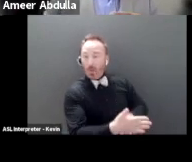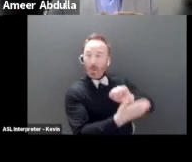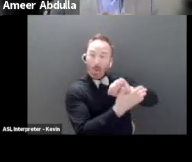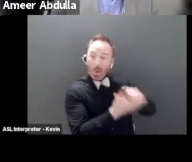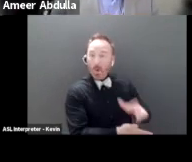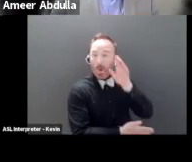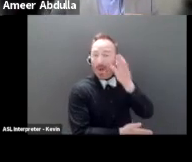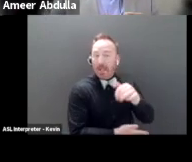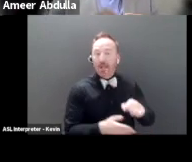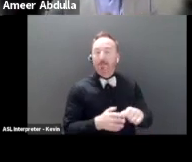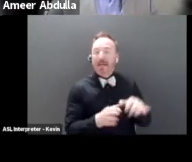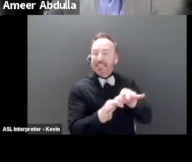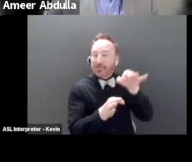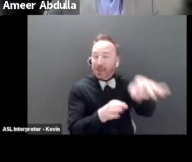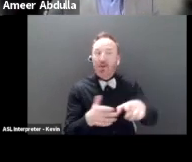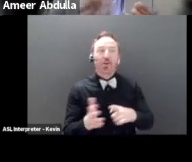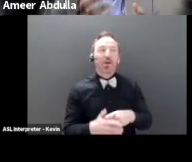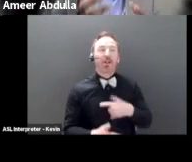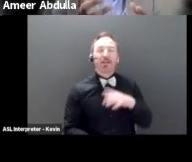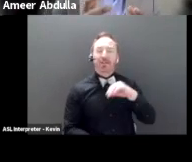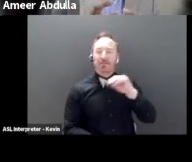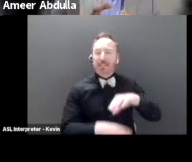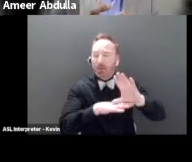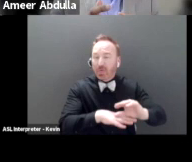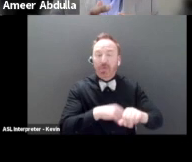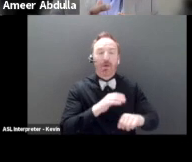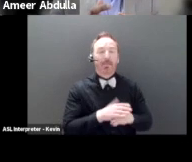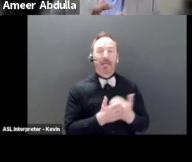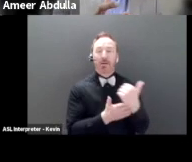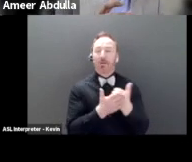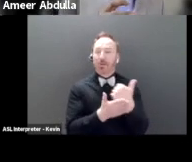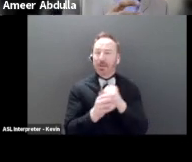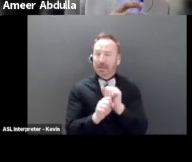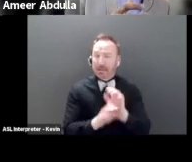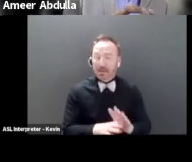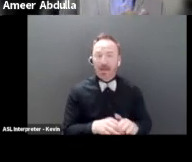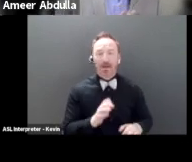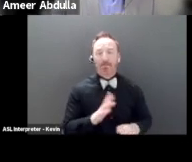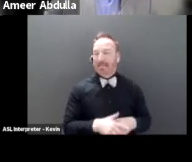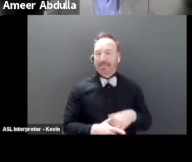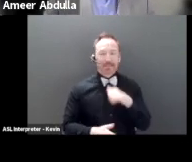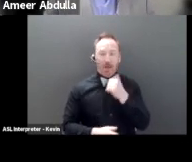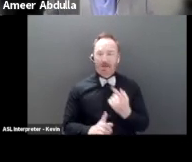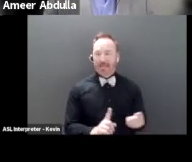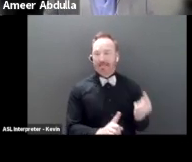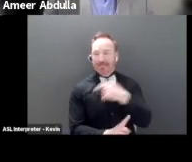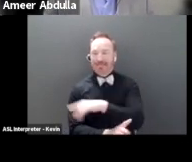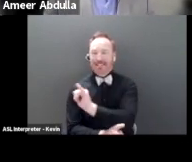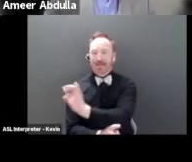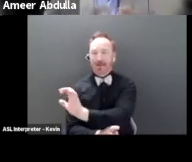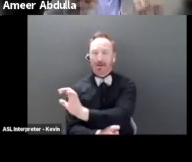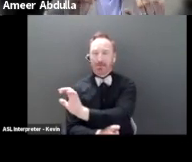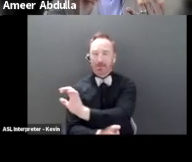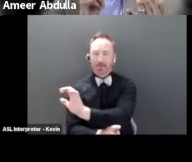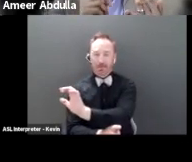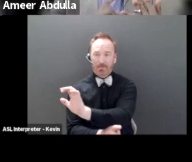stock option deduction, employment income, all those things, whereas they're actually stuck on the independent contractor.